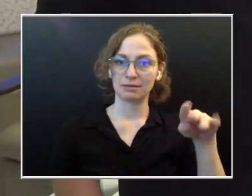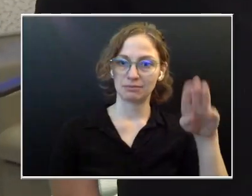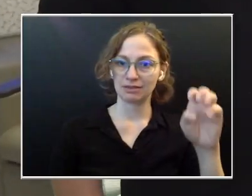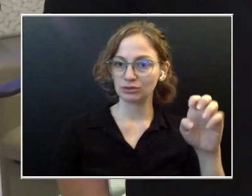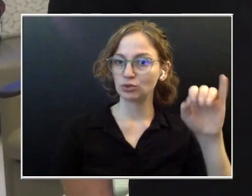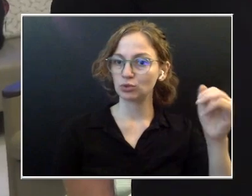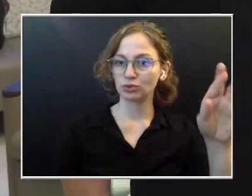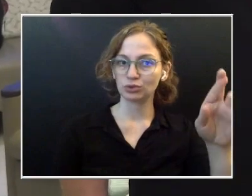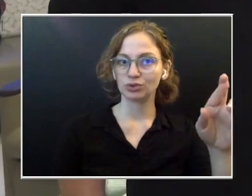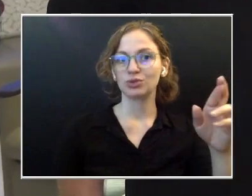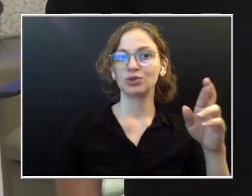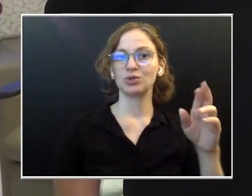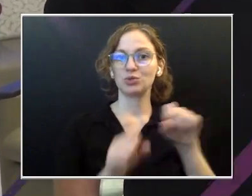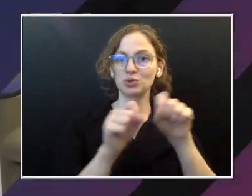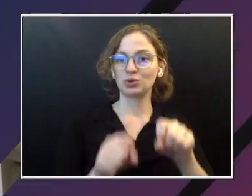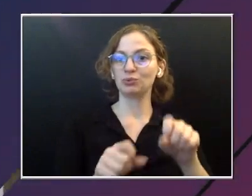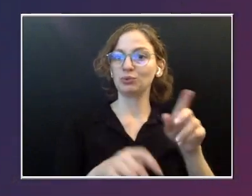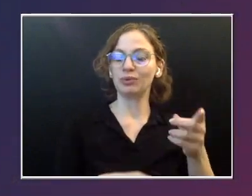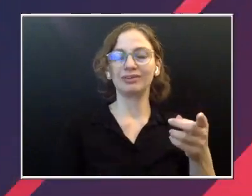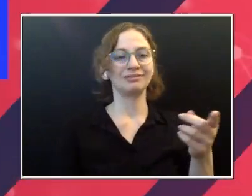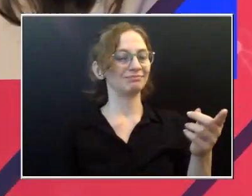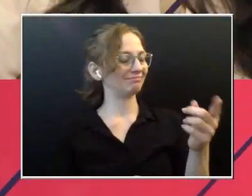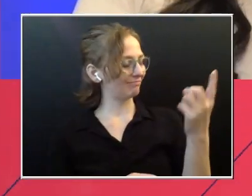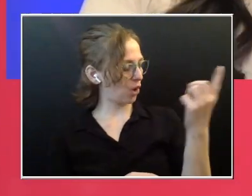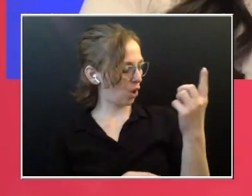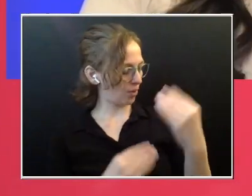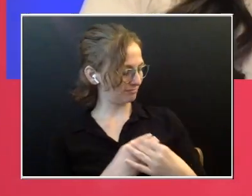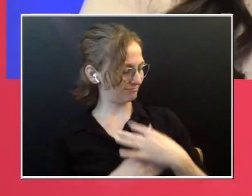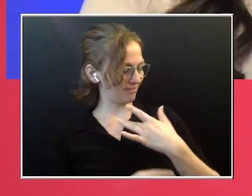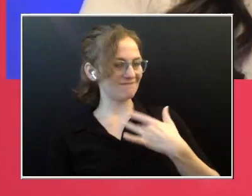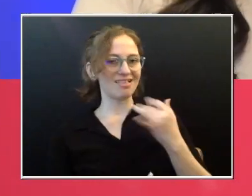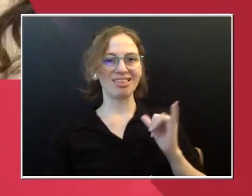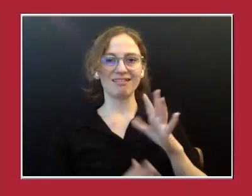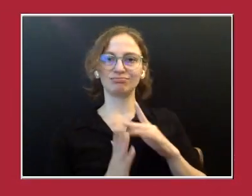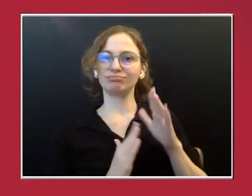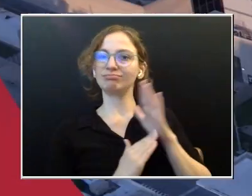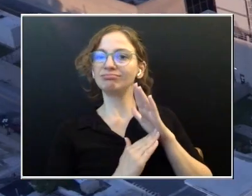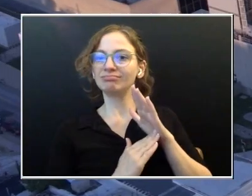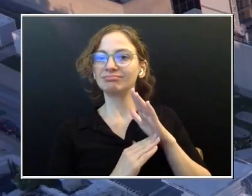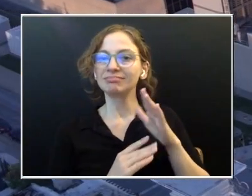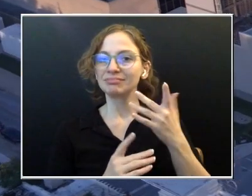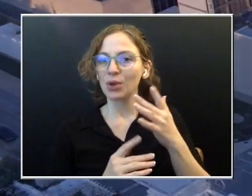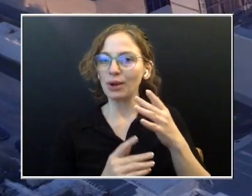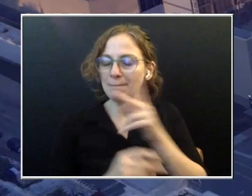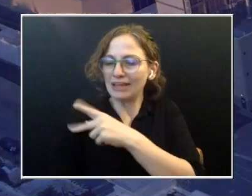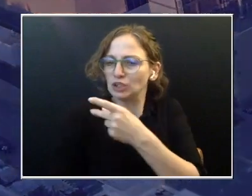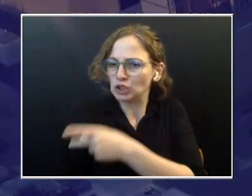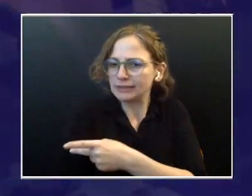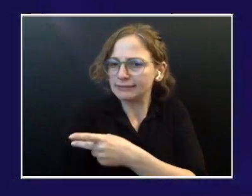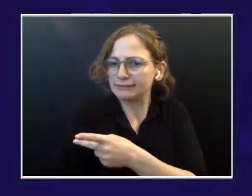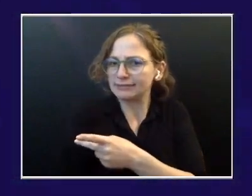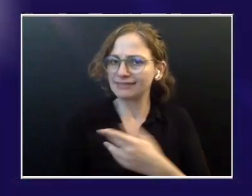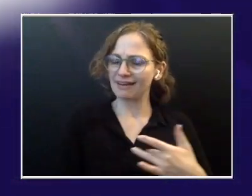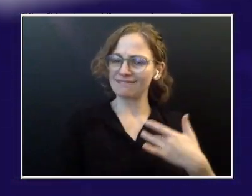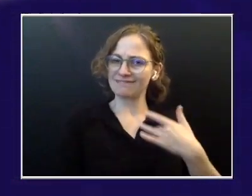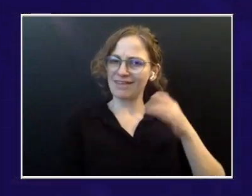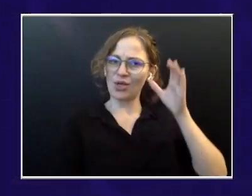most important patient on the planet. I felt heard, and that was really big. This is All Things